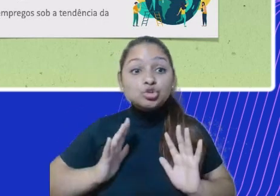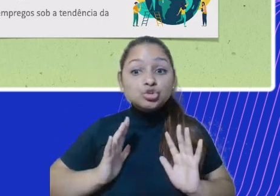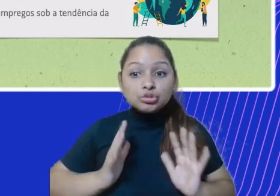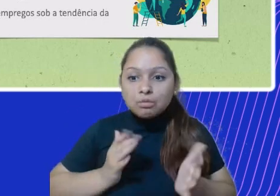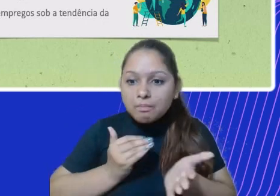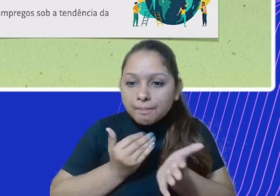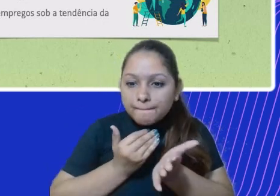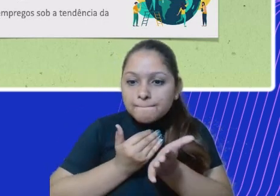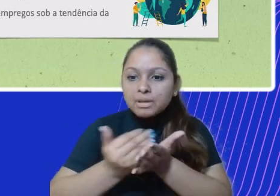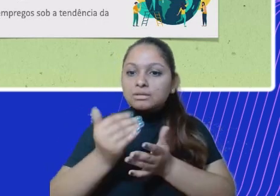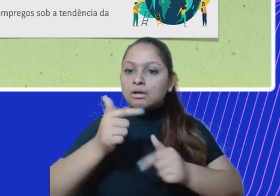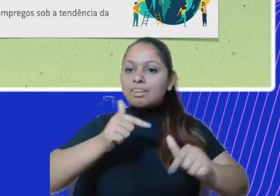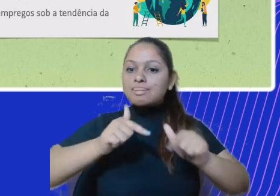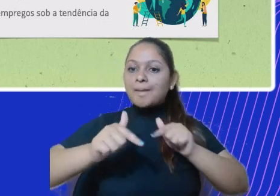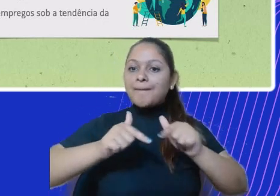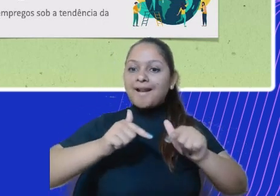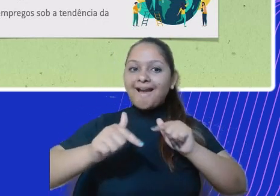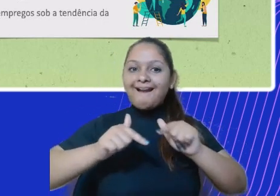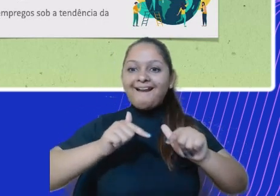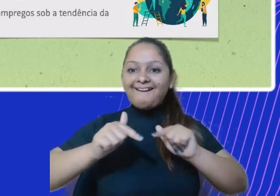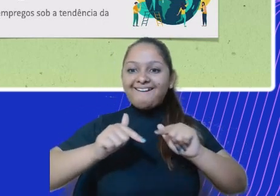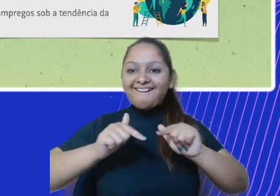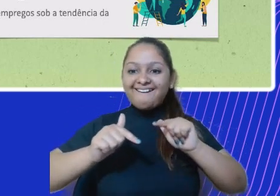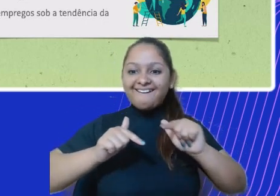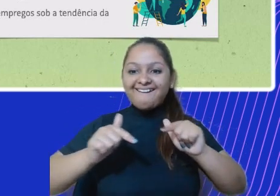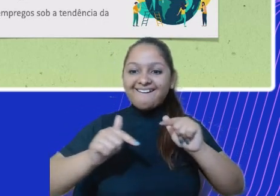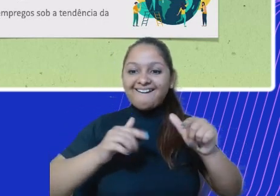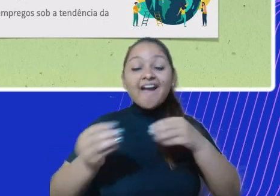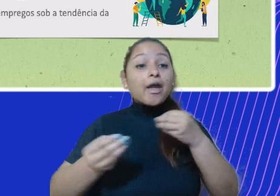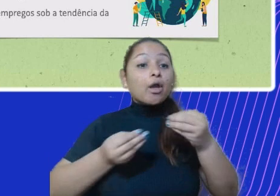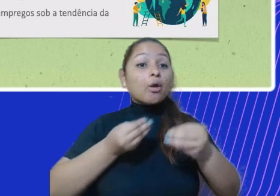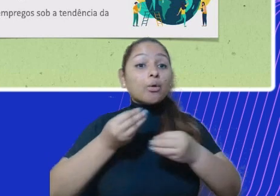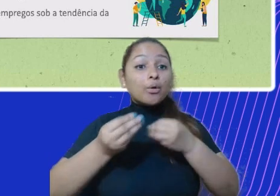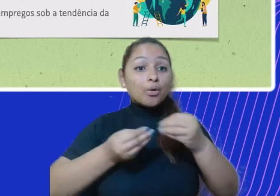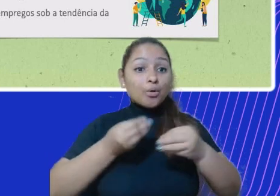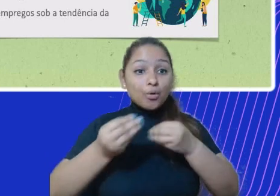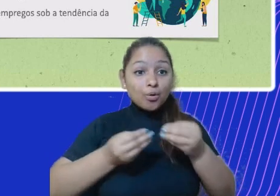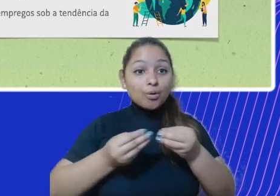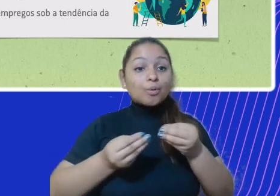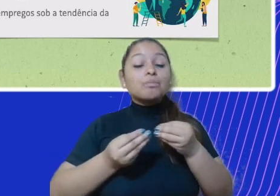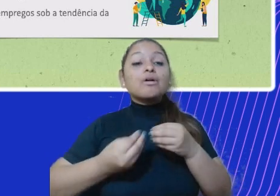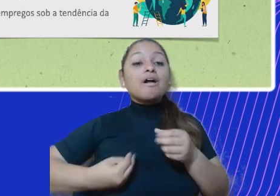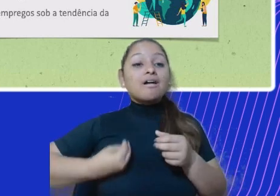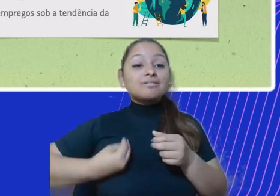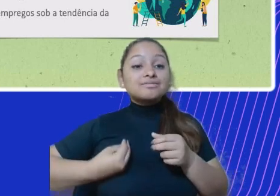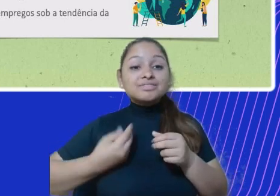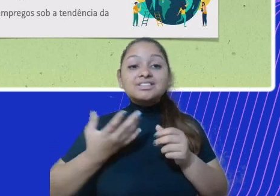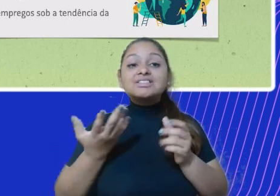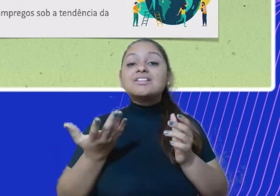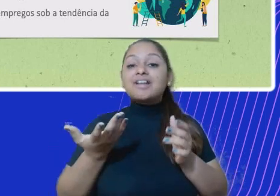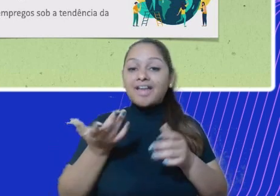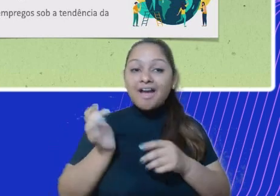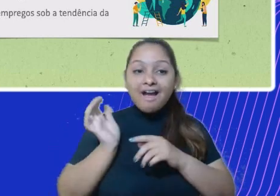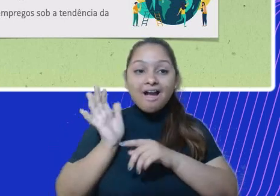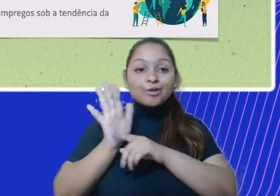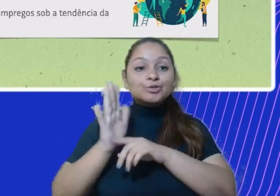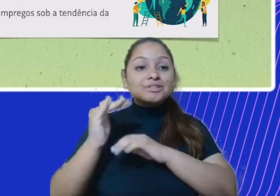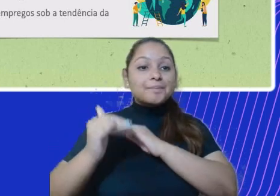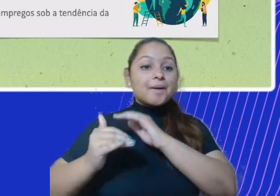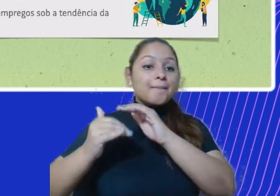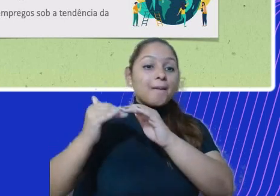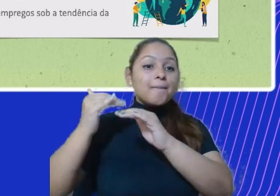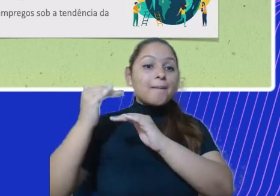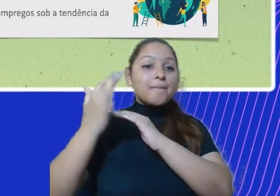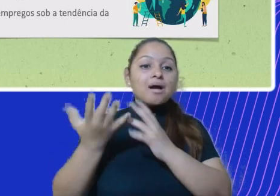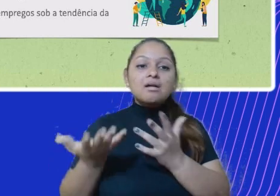of creating this from this logic of regeneration, that we have life in the core of our decisions, individual and collective